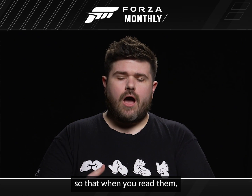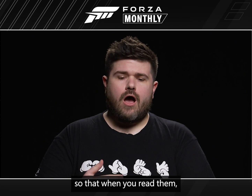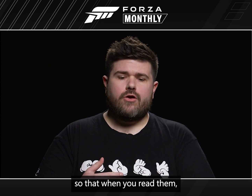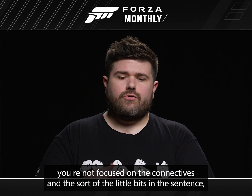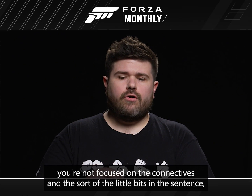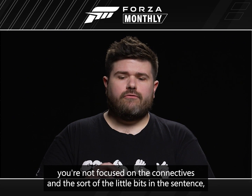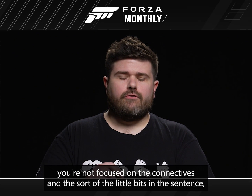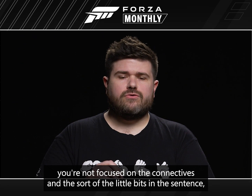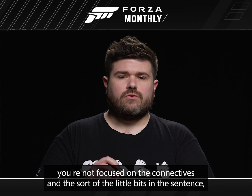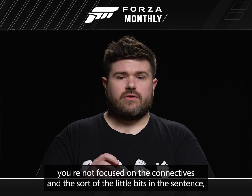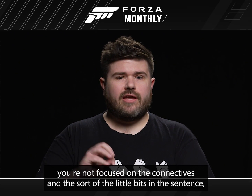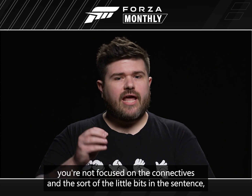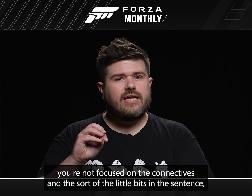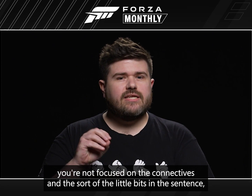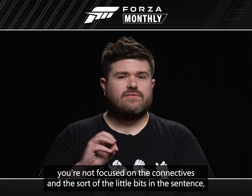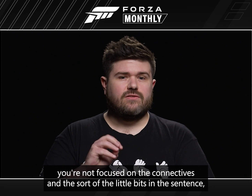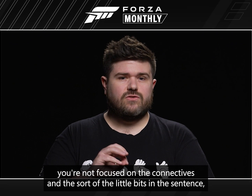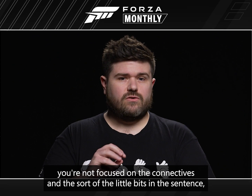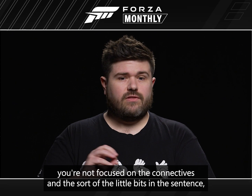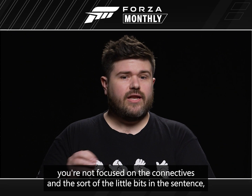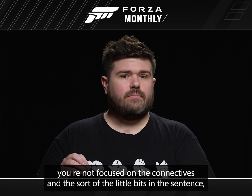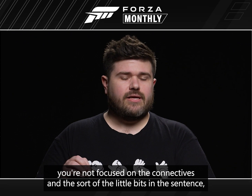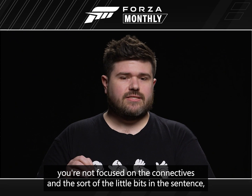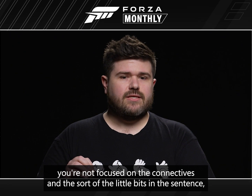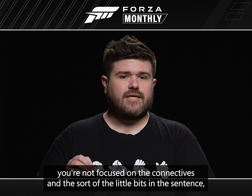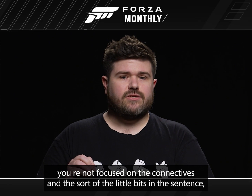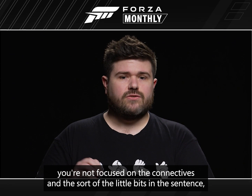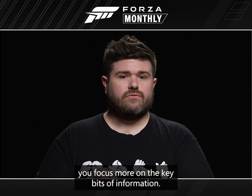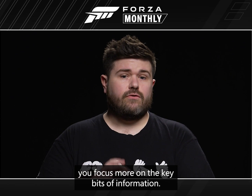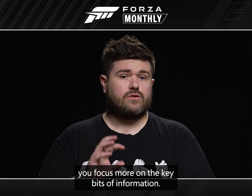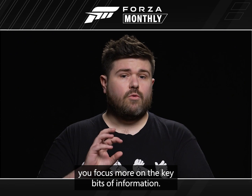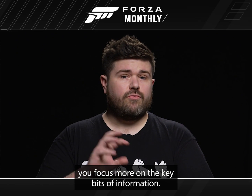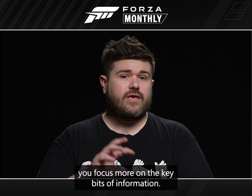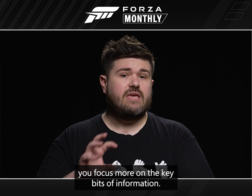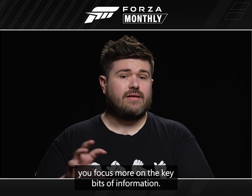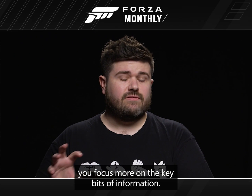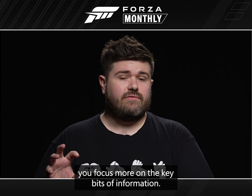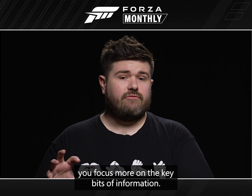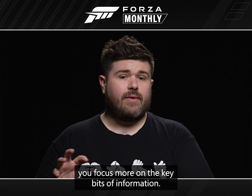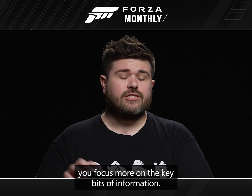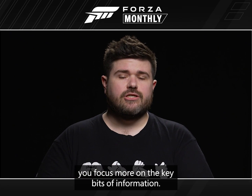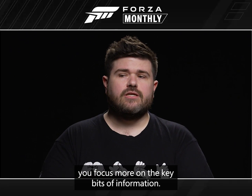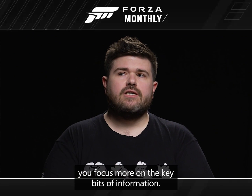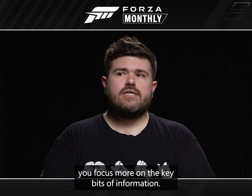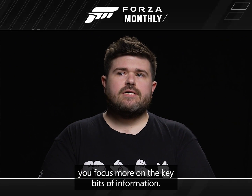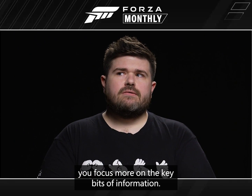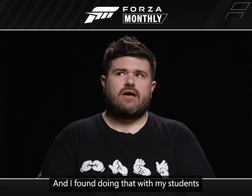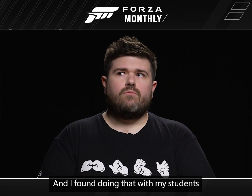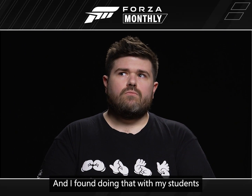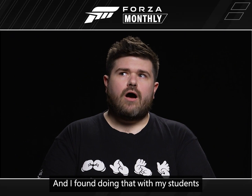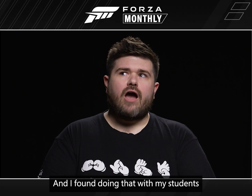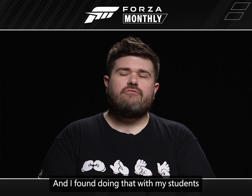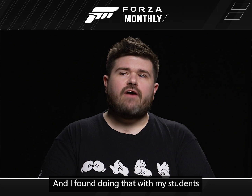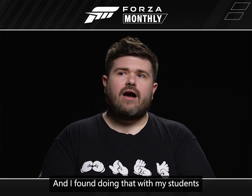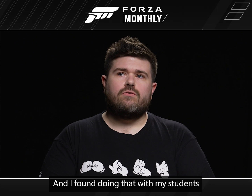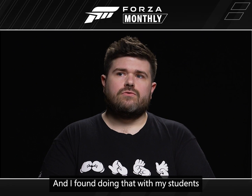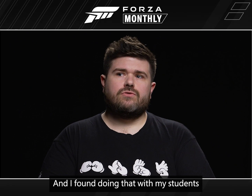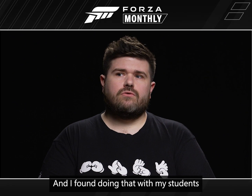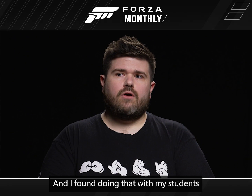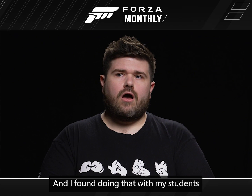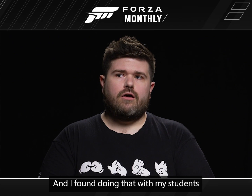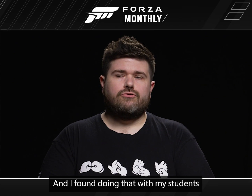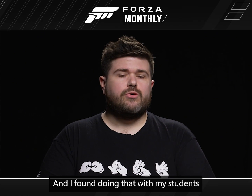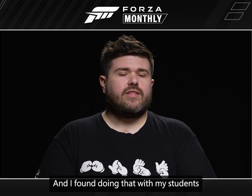them, you're not focused on the connectives and the sort of the little bits in the sentence, you're focused more on the key bits of information. And I